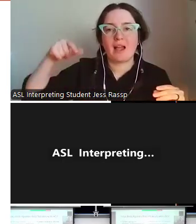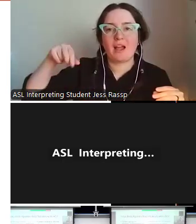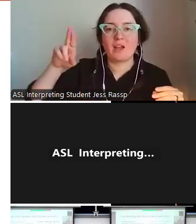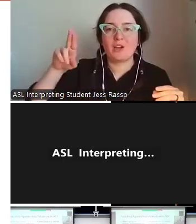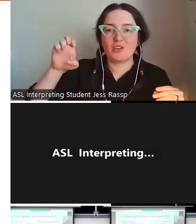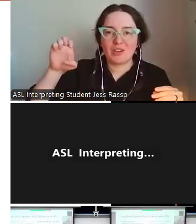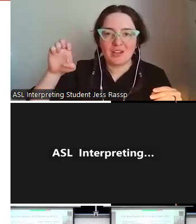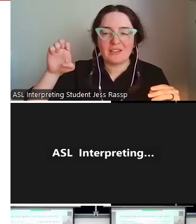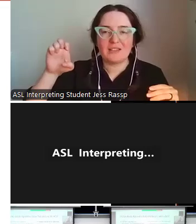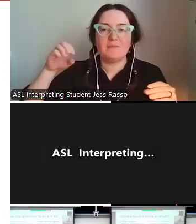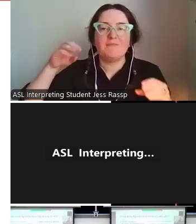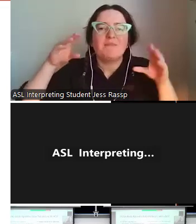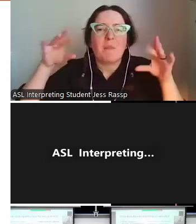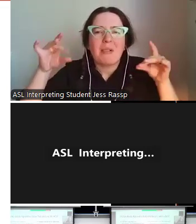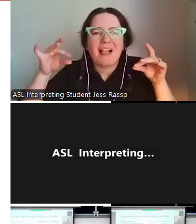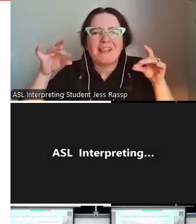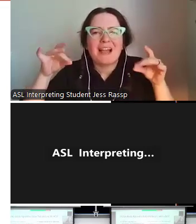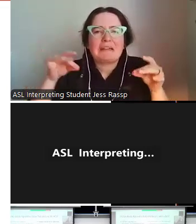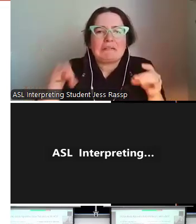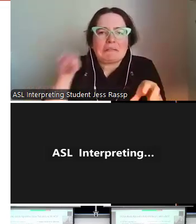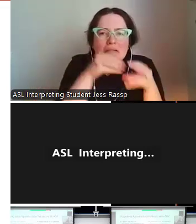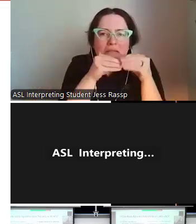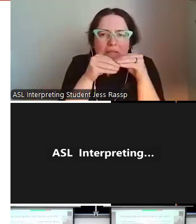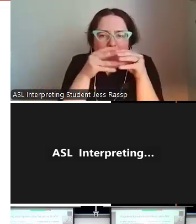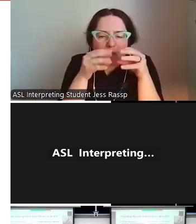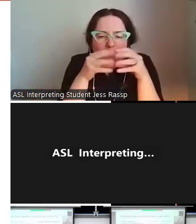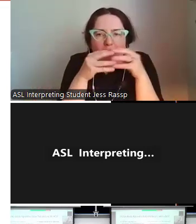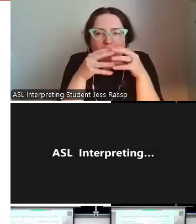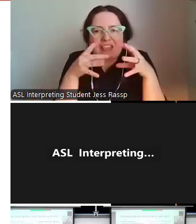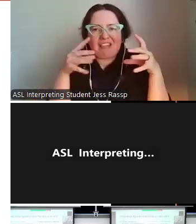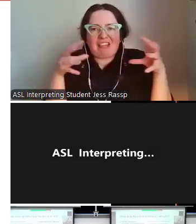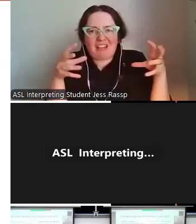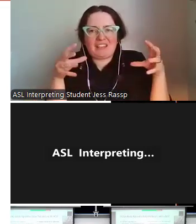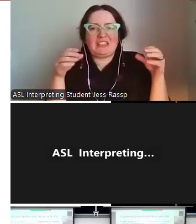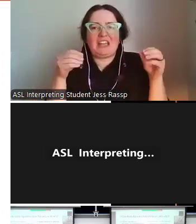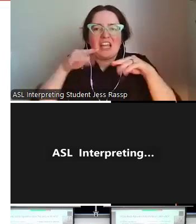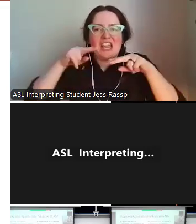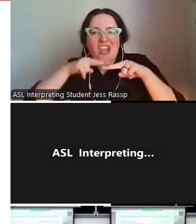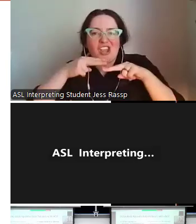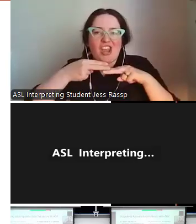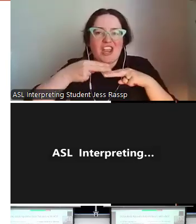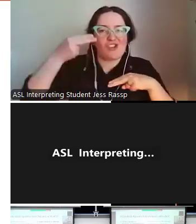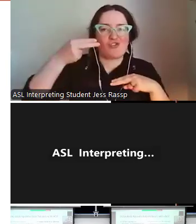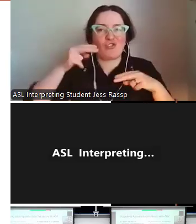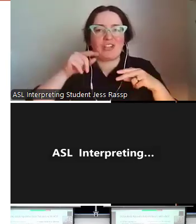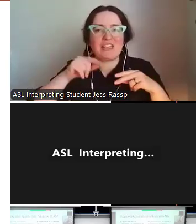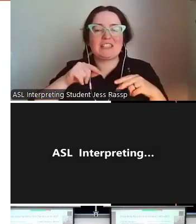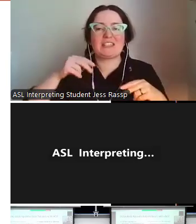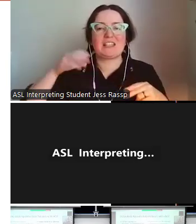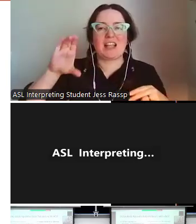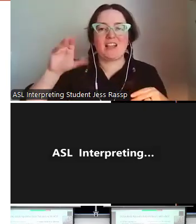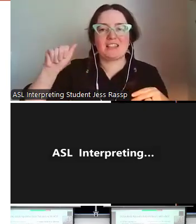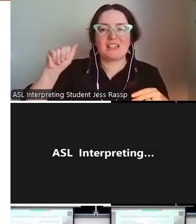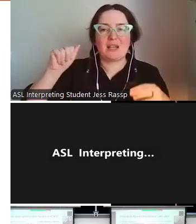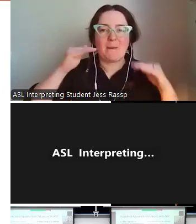Alzheimer's disease, when that happens, you increase calcium levels. So if you increase calcium levels,